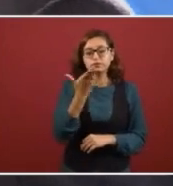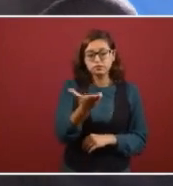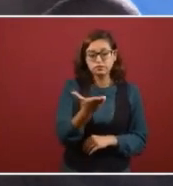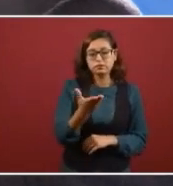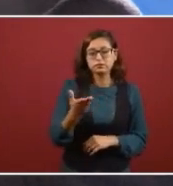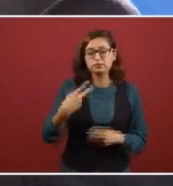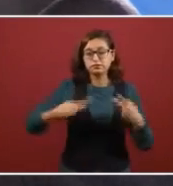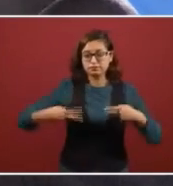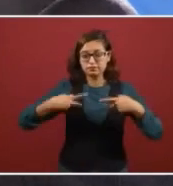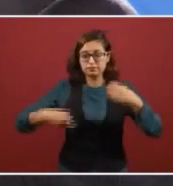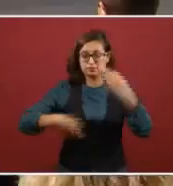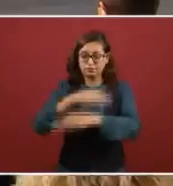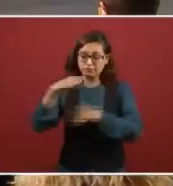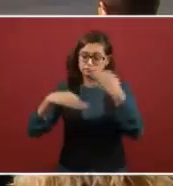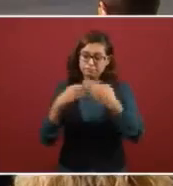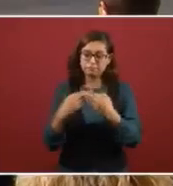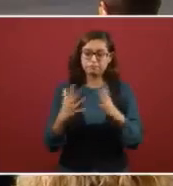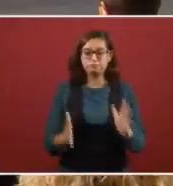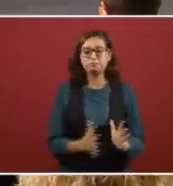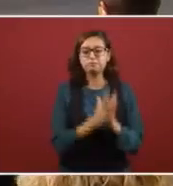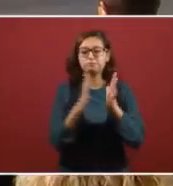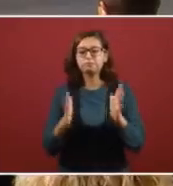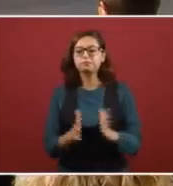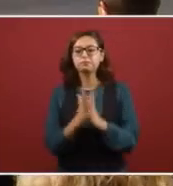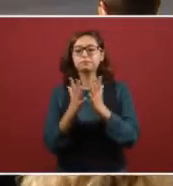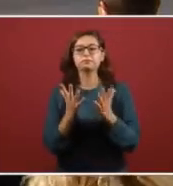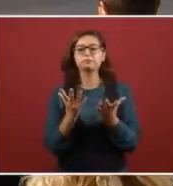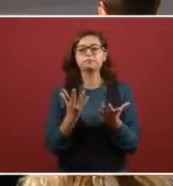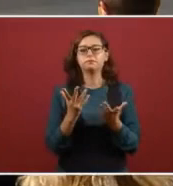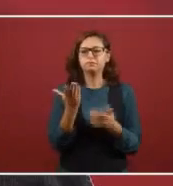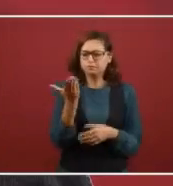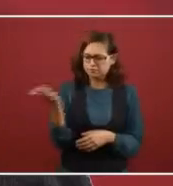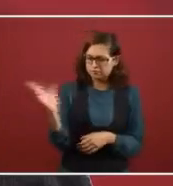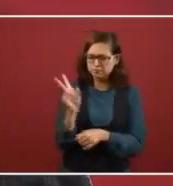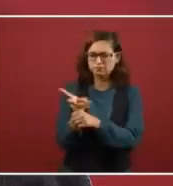And I want to ask you to participate, businessmen,